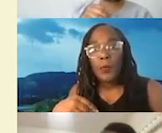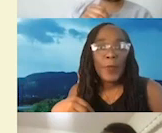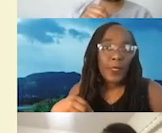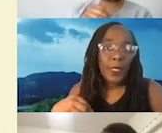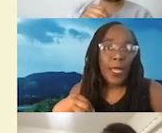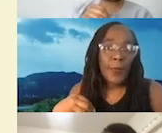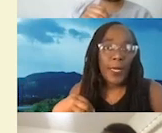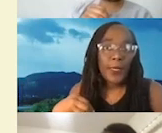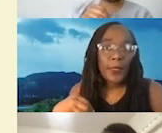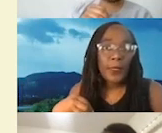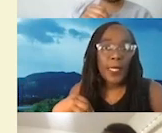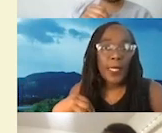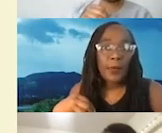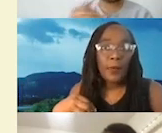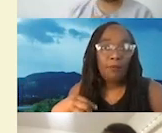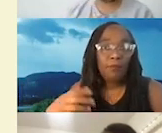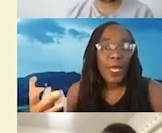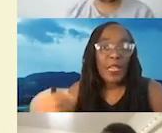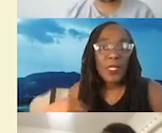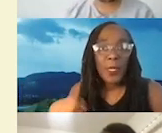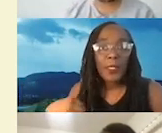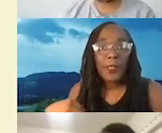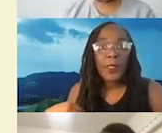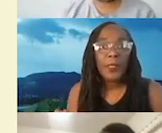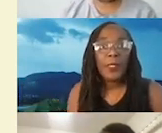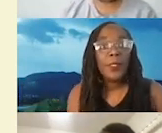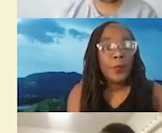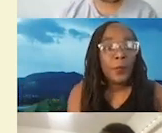Mm-hmm. Maybe Ahmed and Sadie might have something.